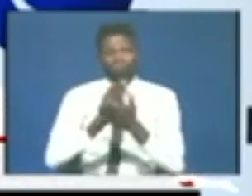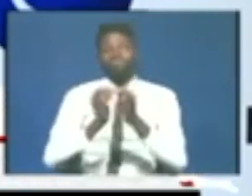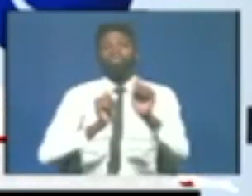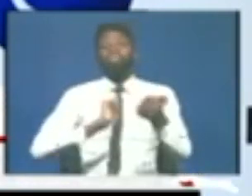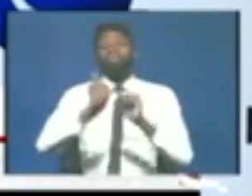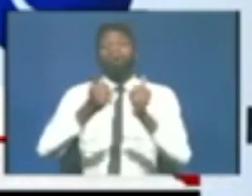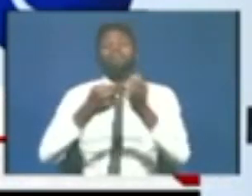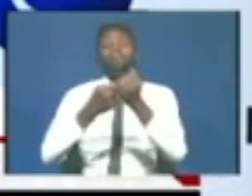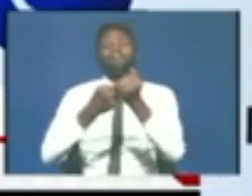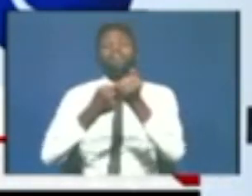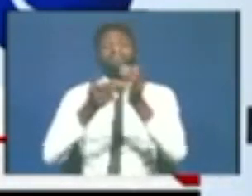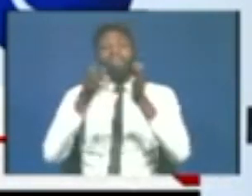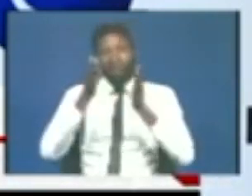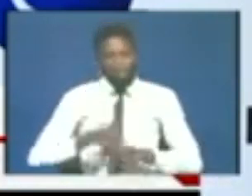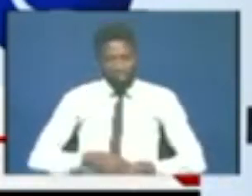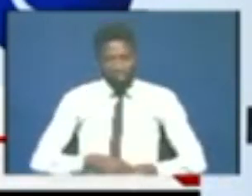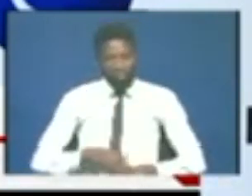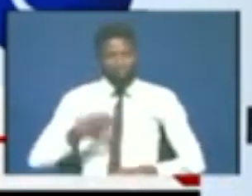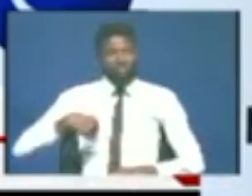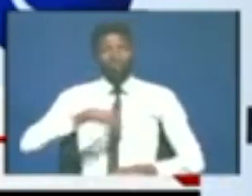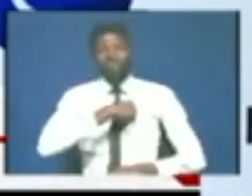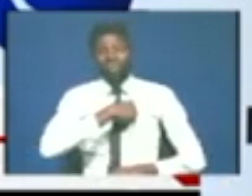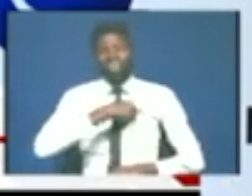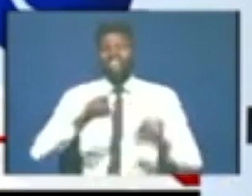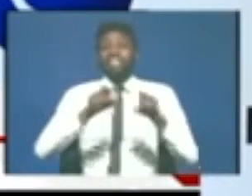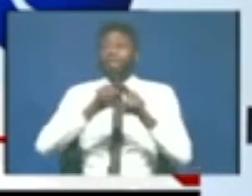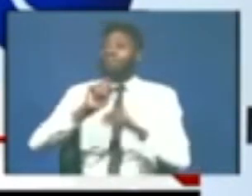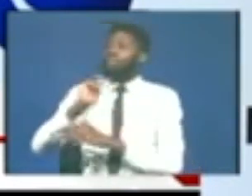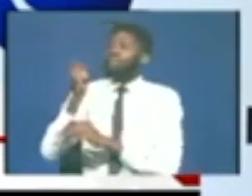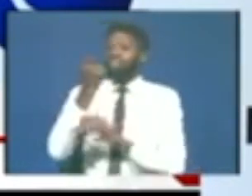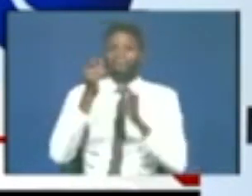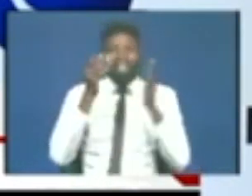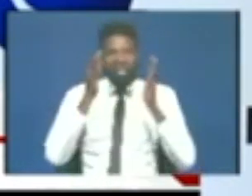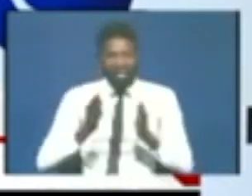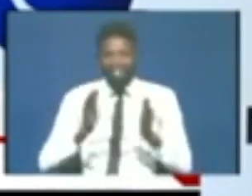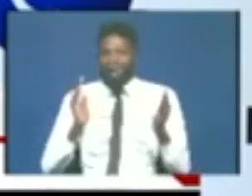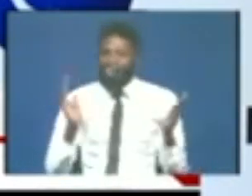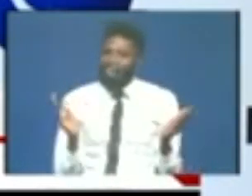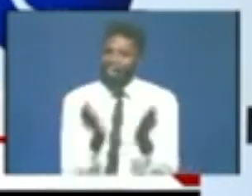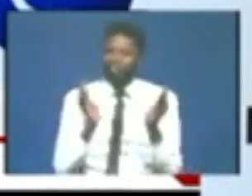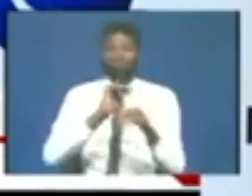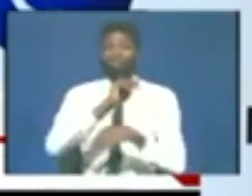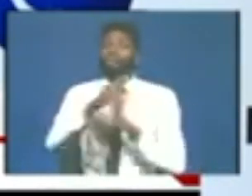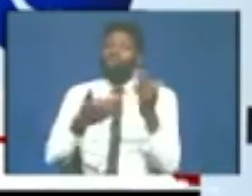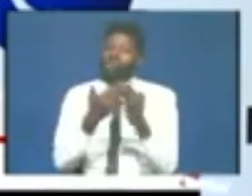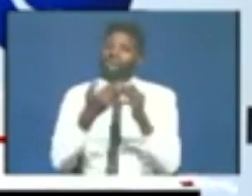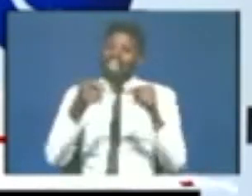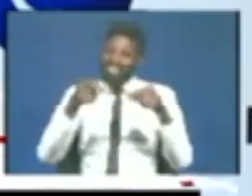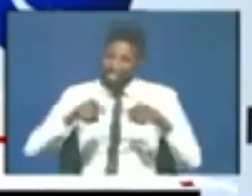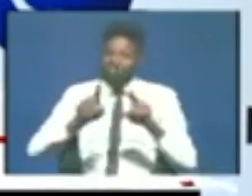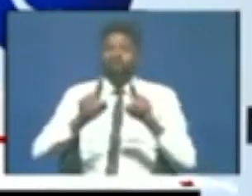join Kenyans in encouraging everyone to be glued to our screen and our